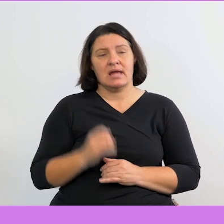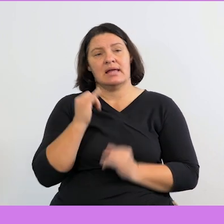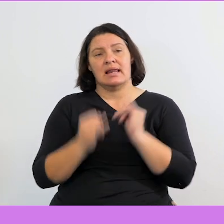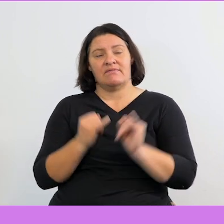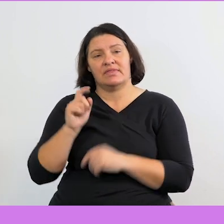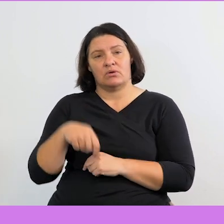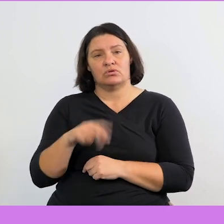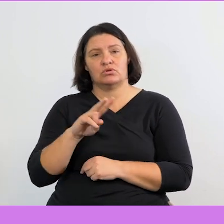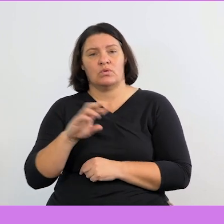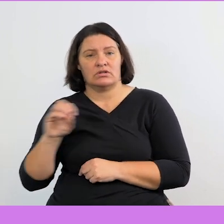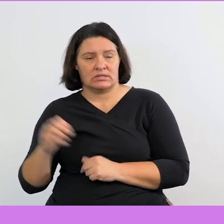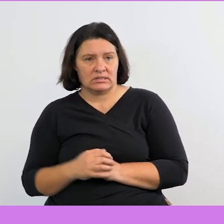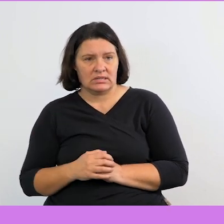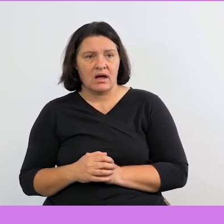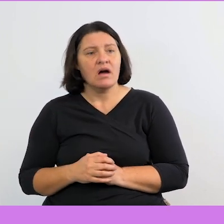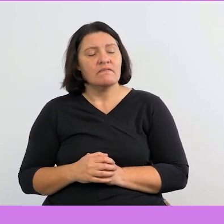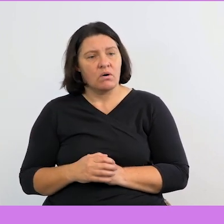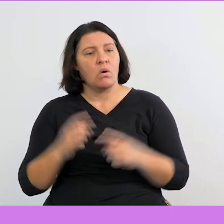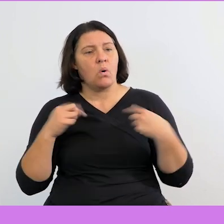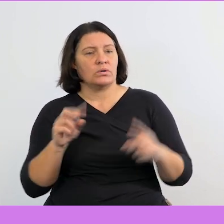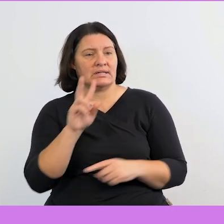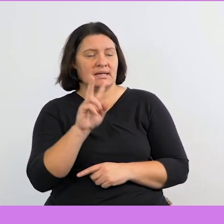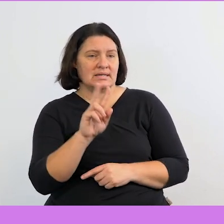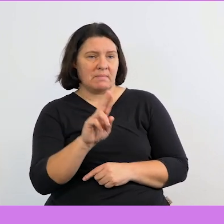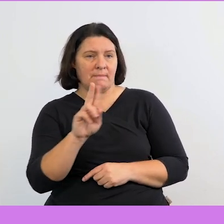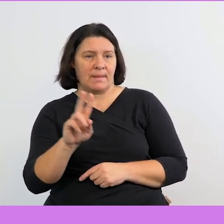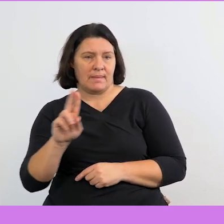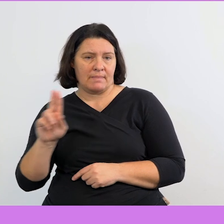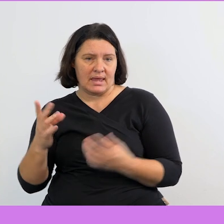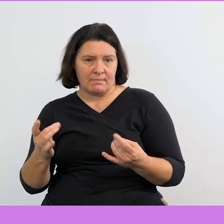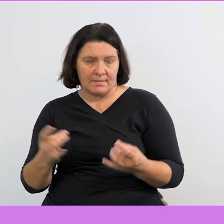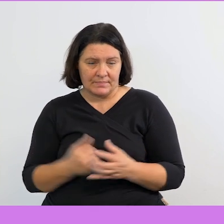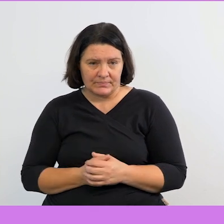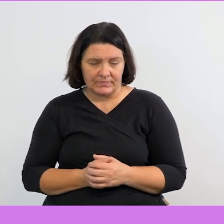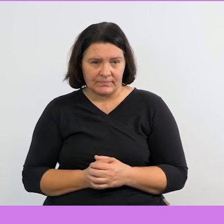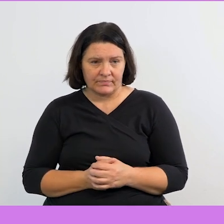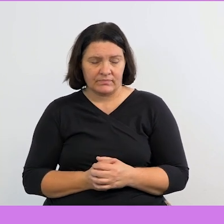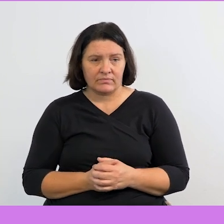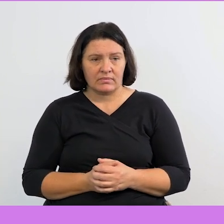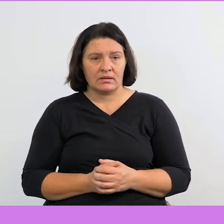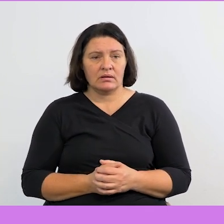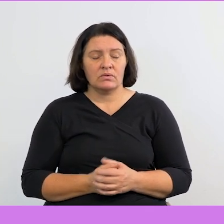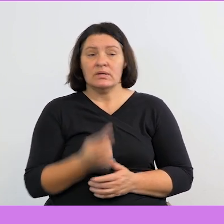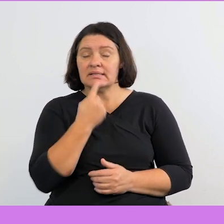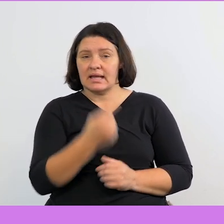and 11,200. That is called an ordered number pair. All right, so let's start. So I'm saying